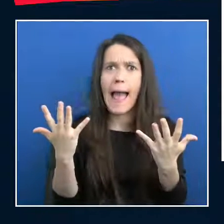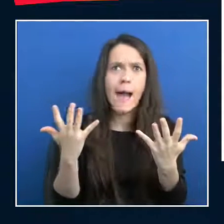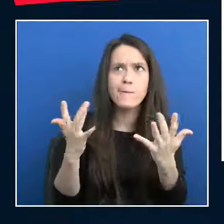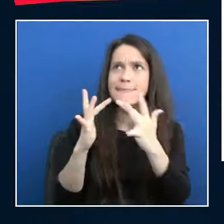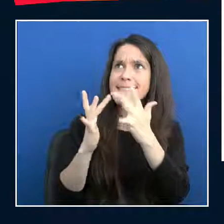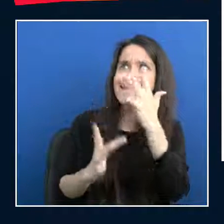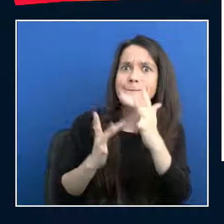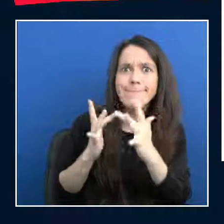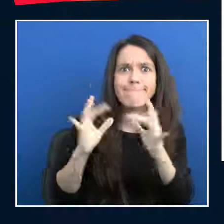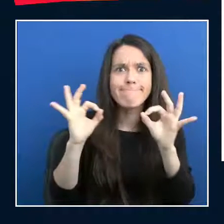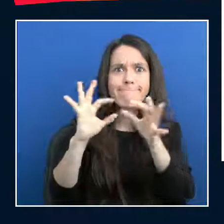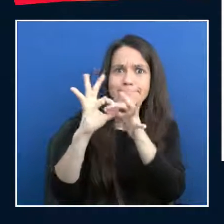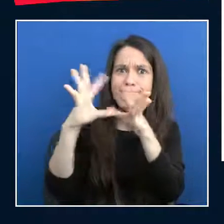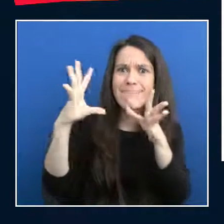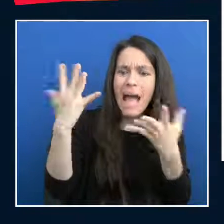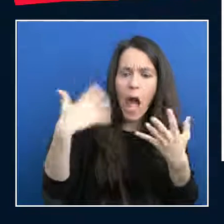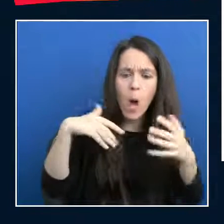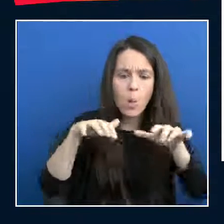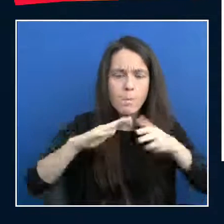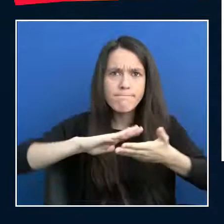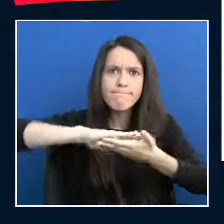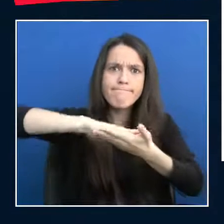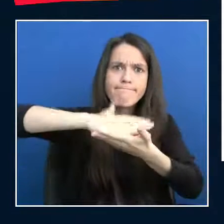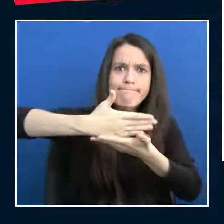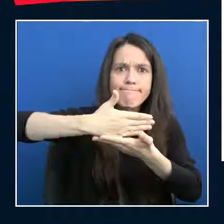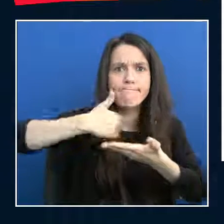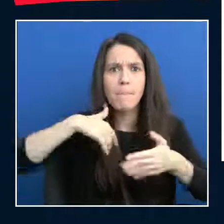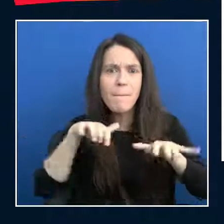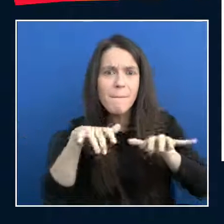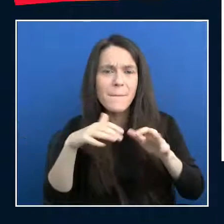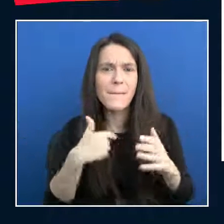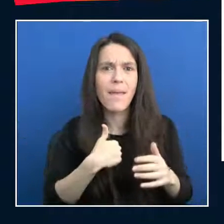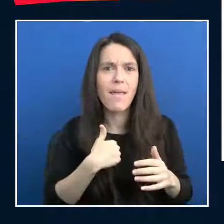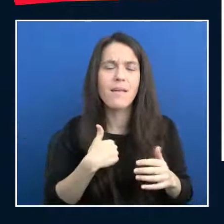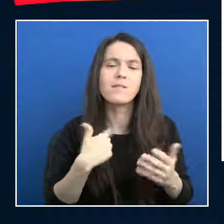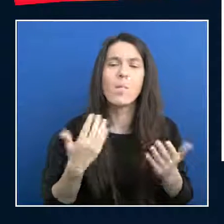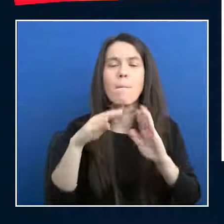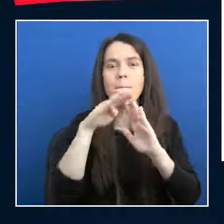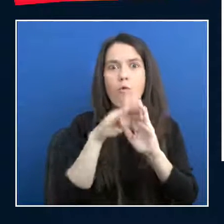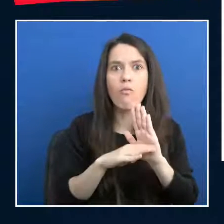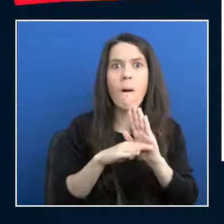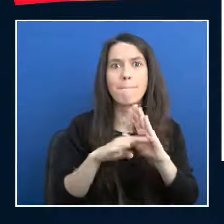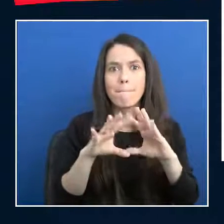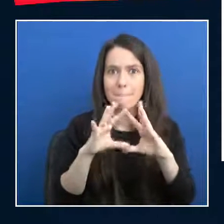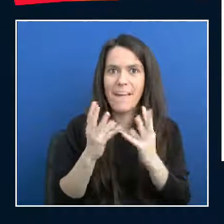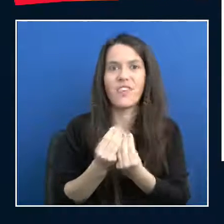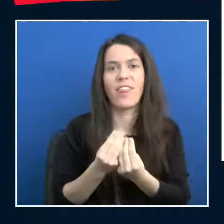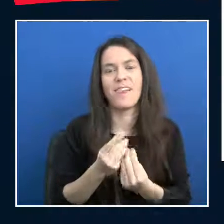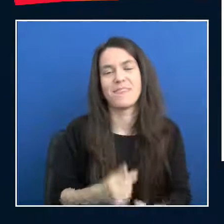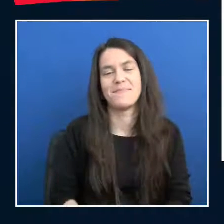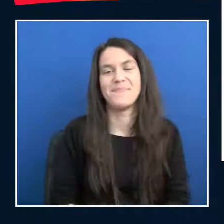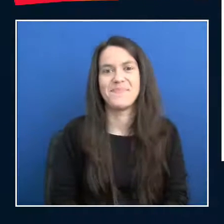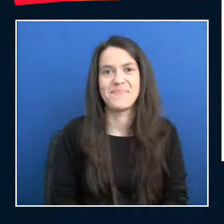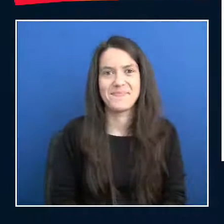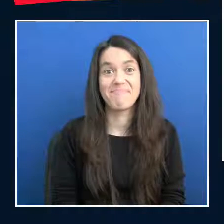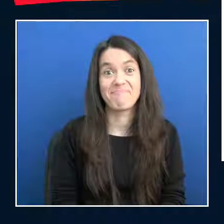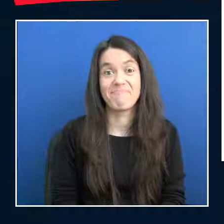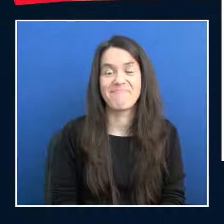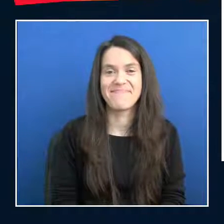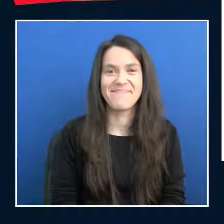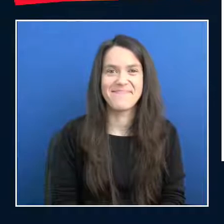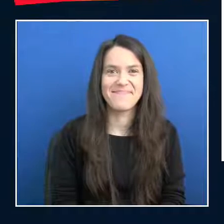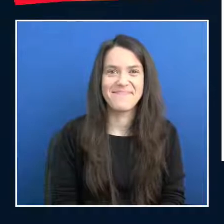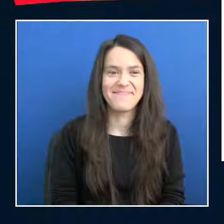on my machine as well. And it was just working. So I actually programmed almost all of this in trains, which is very, very cool.